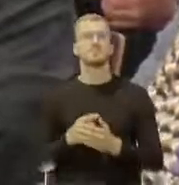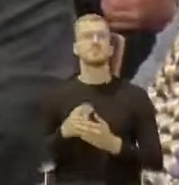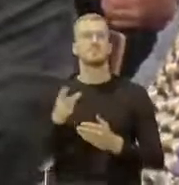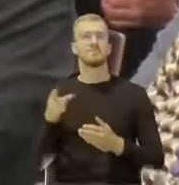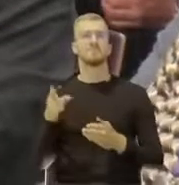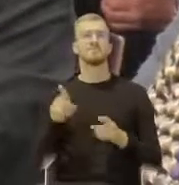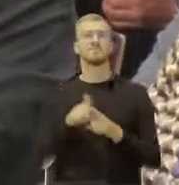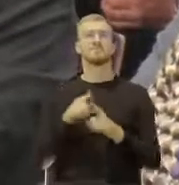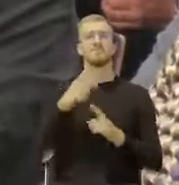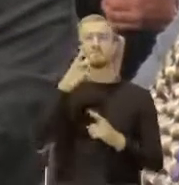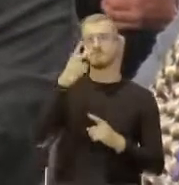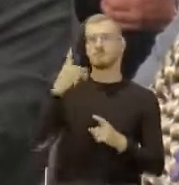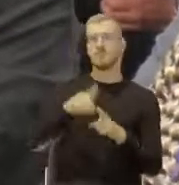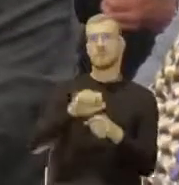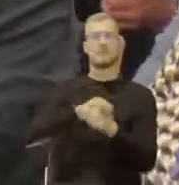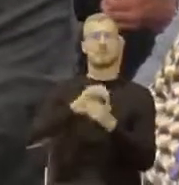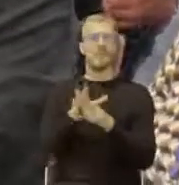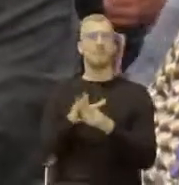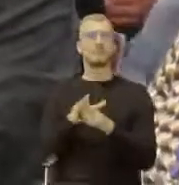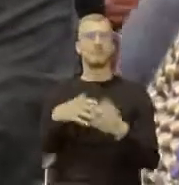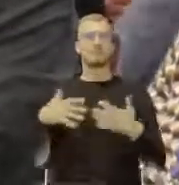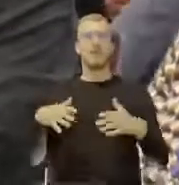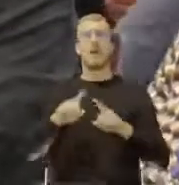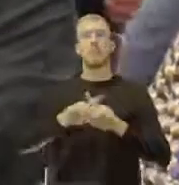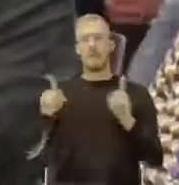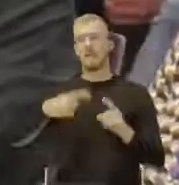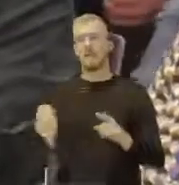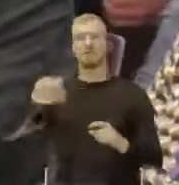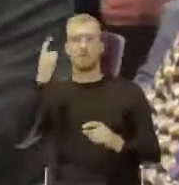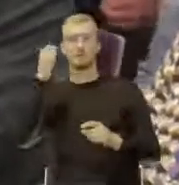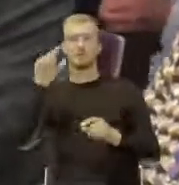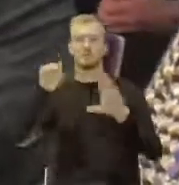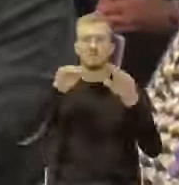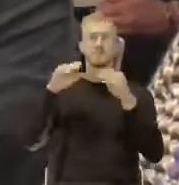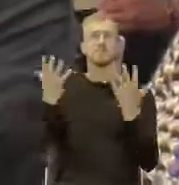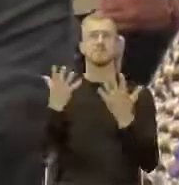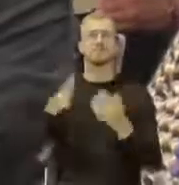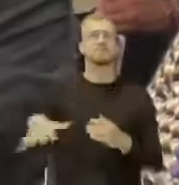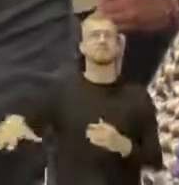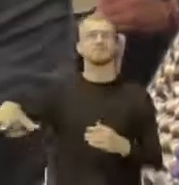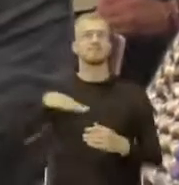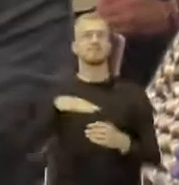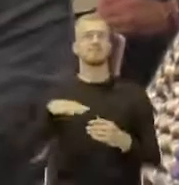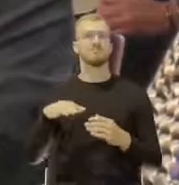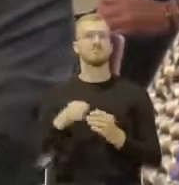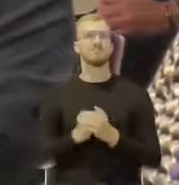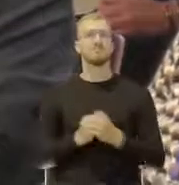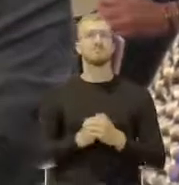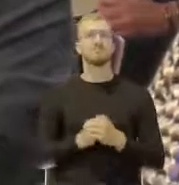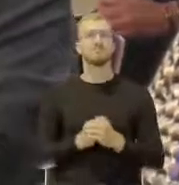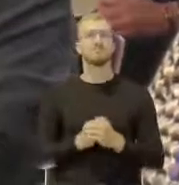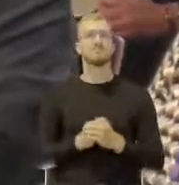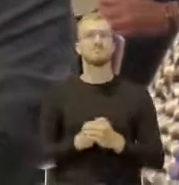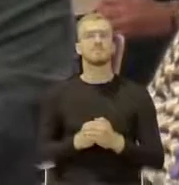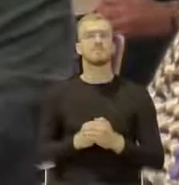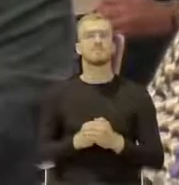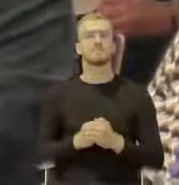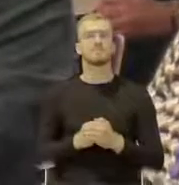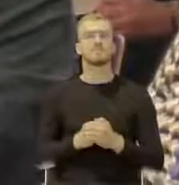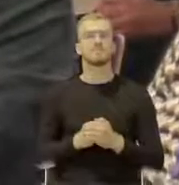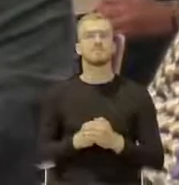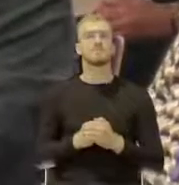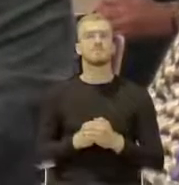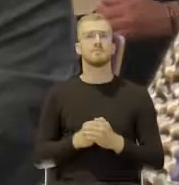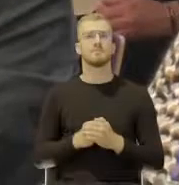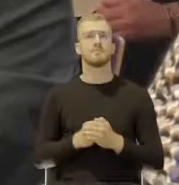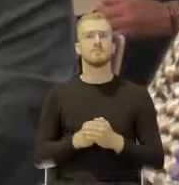regional governments are included in decision-making processes at all levels, and if the international system responds to the needs